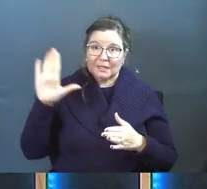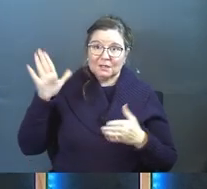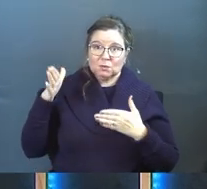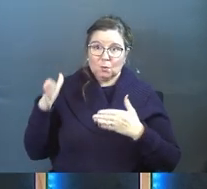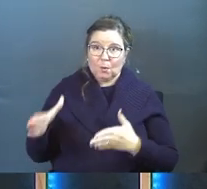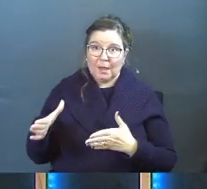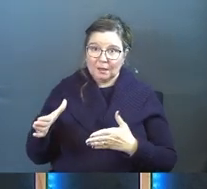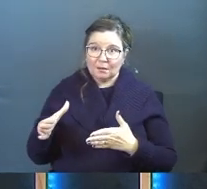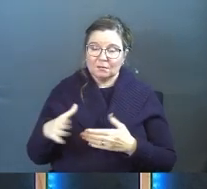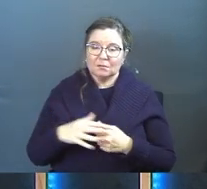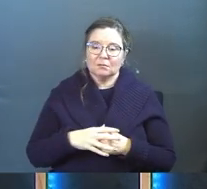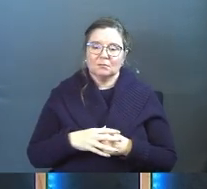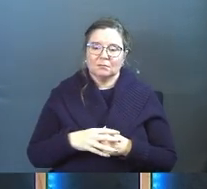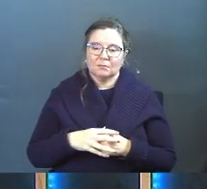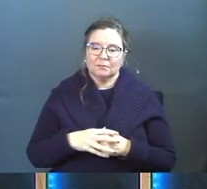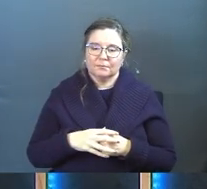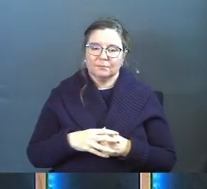his way,